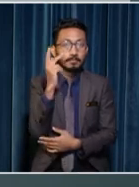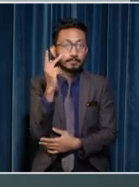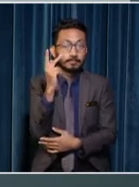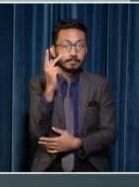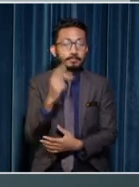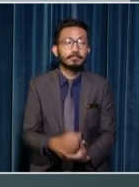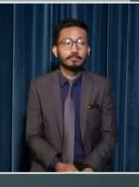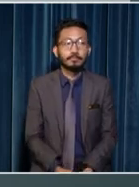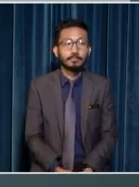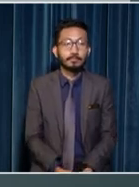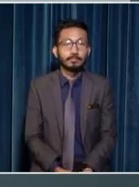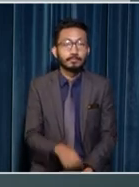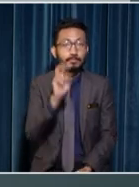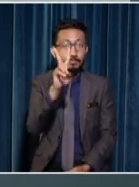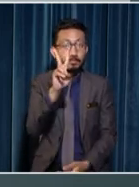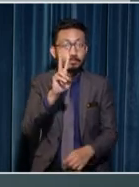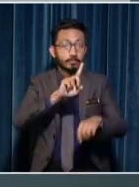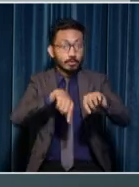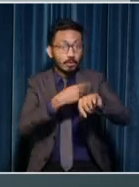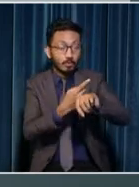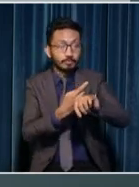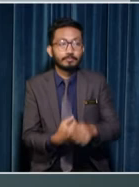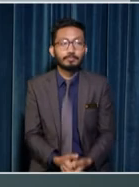TWOOCLOCK, 2 o'clock.